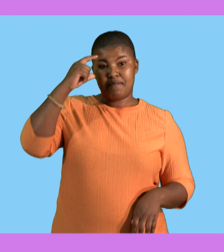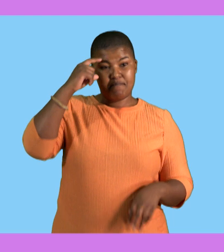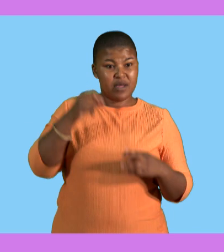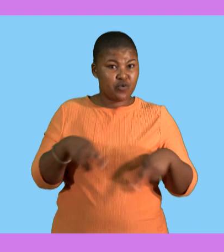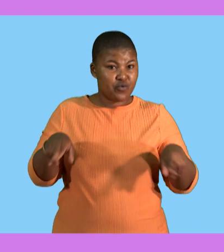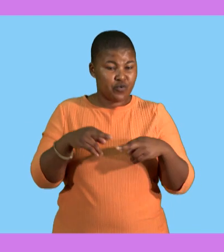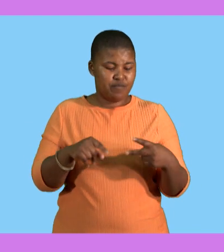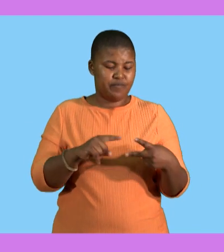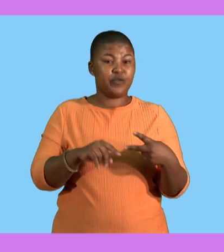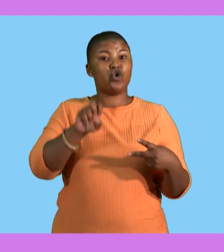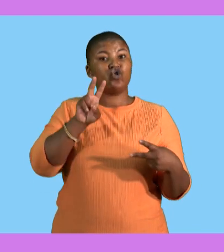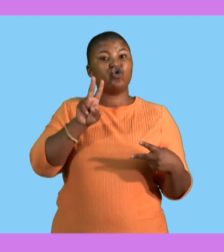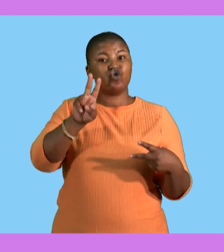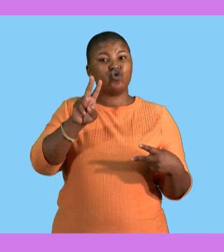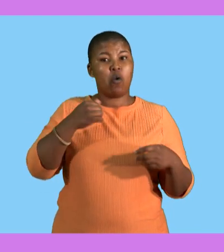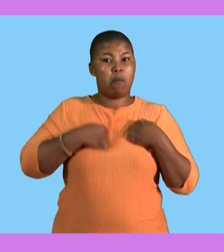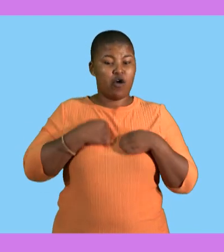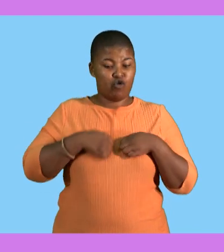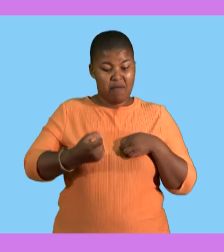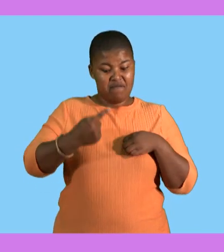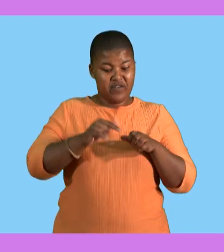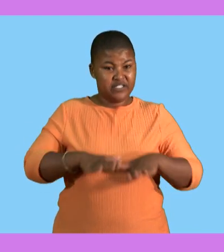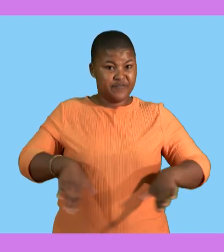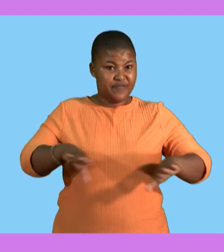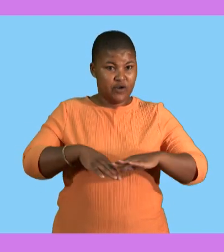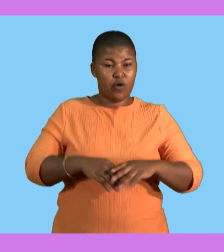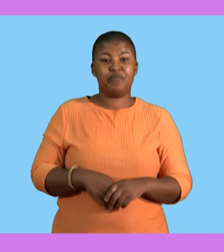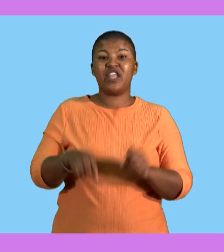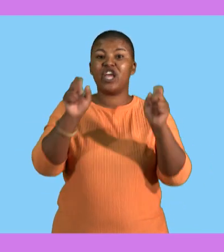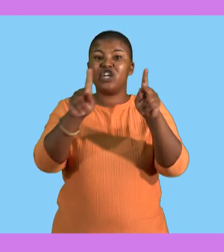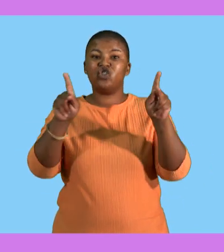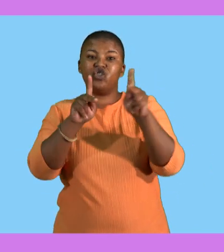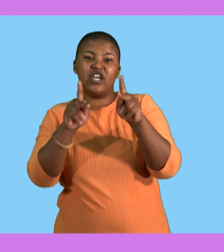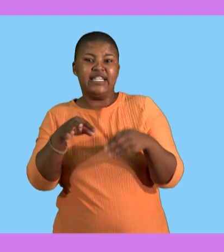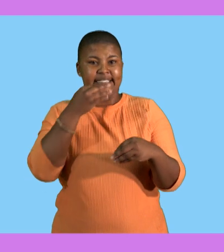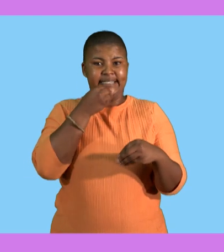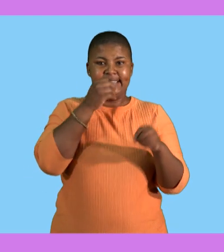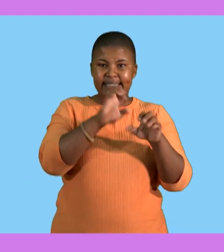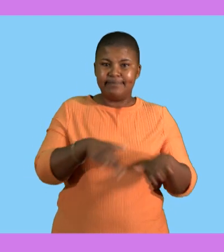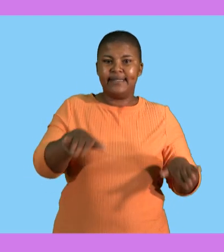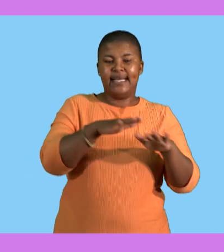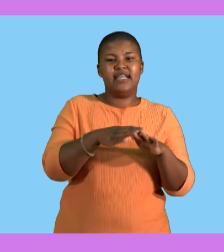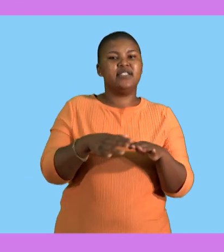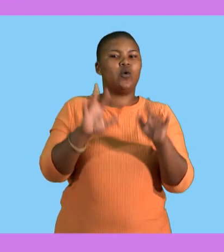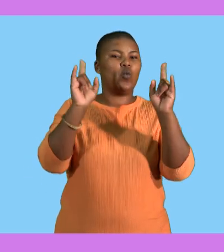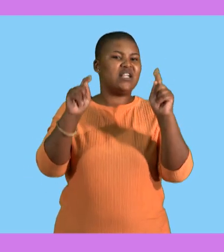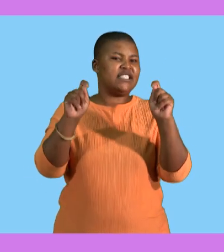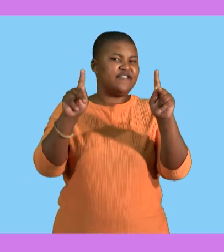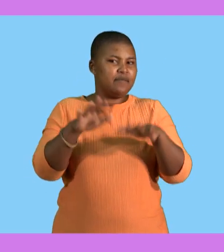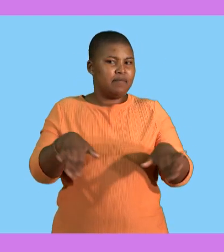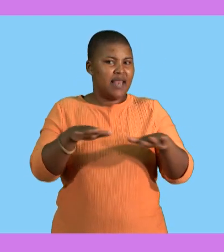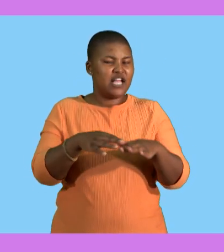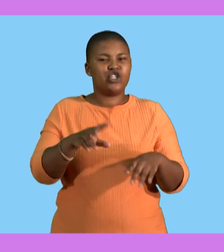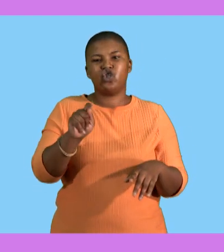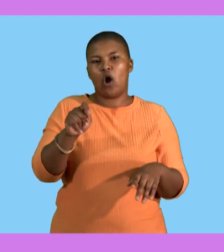2 bathrooms on the 1st floor, a kitchen, a dining room, a lounge and a toilet on the ground